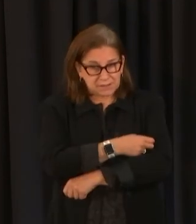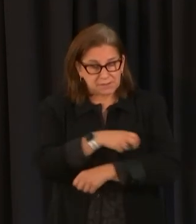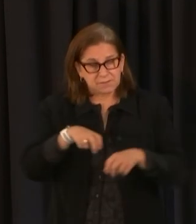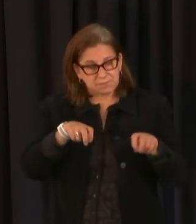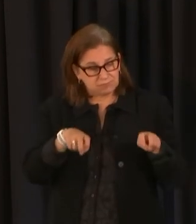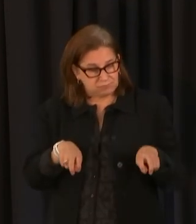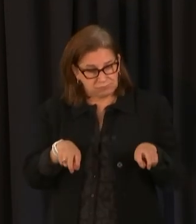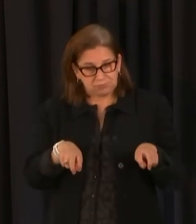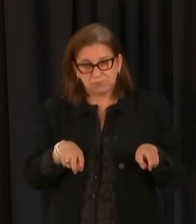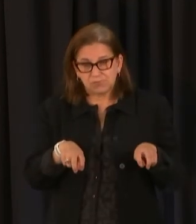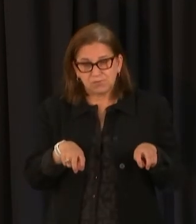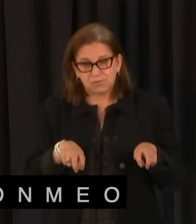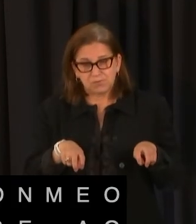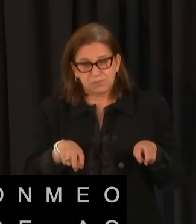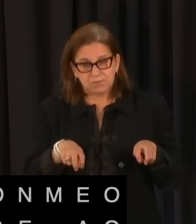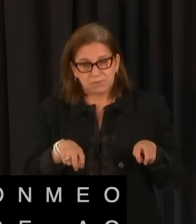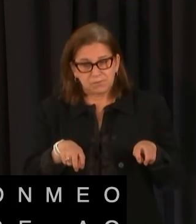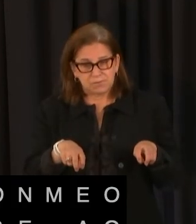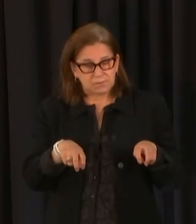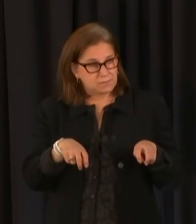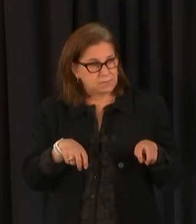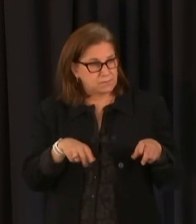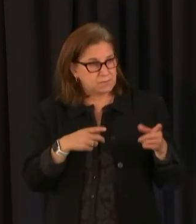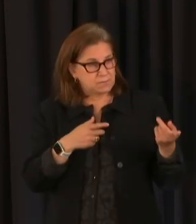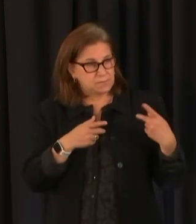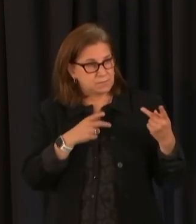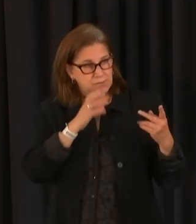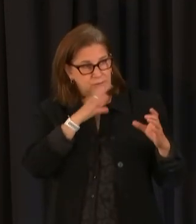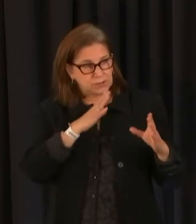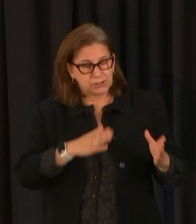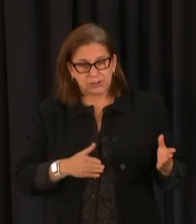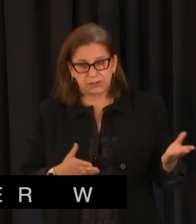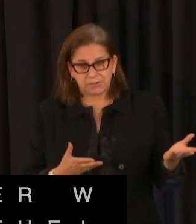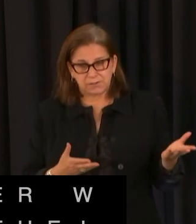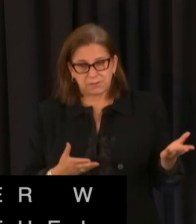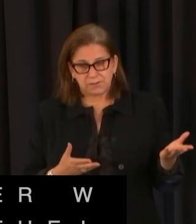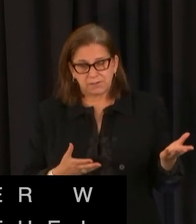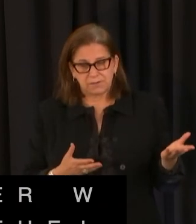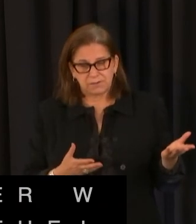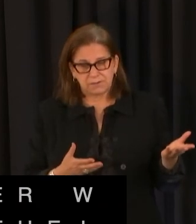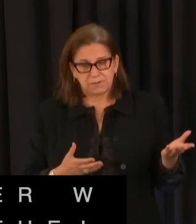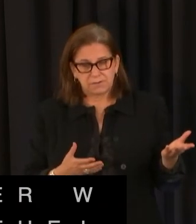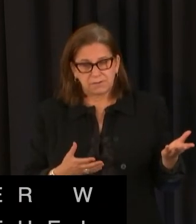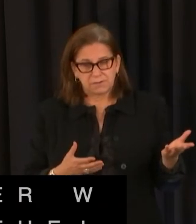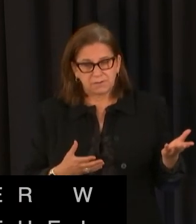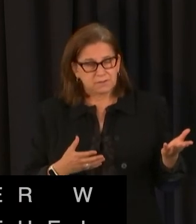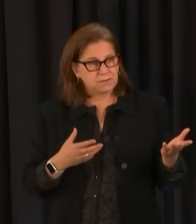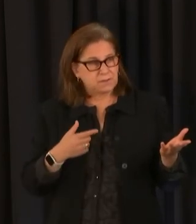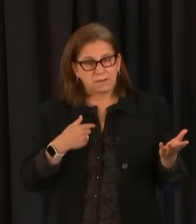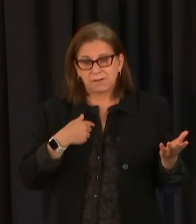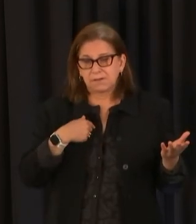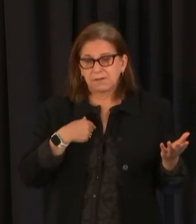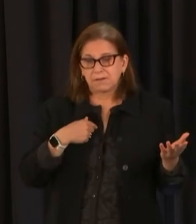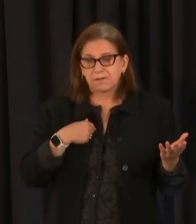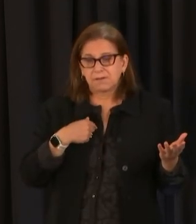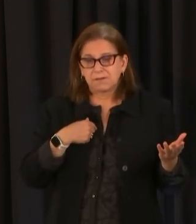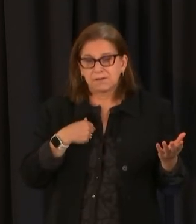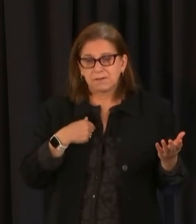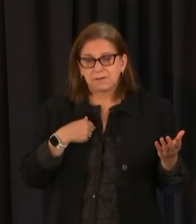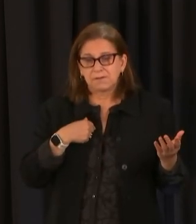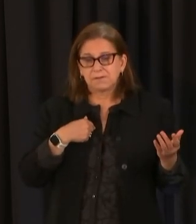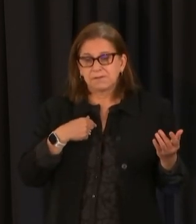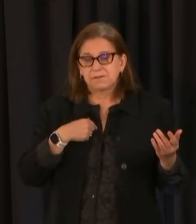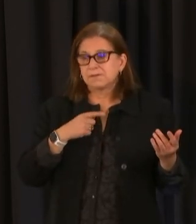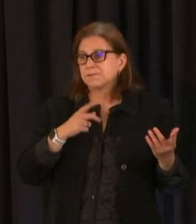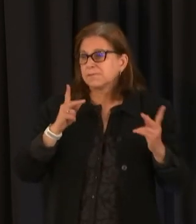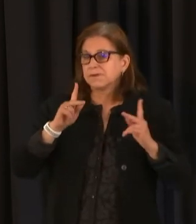people who are not in their household, should be able to participate in certain activities that are higher risk, such as